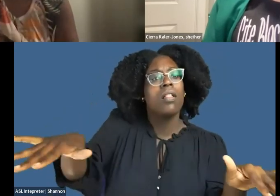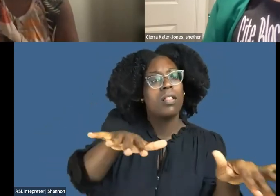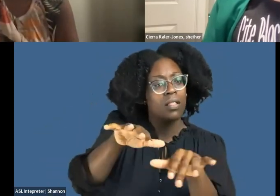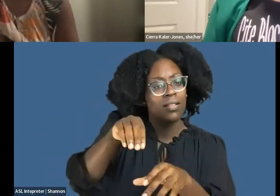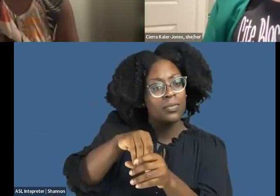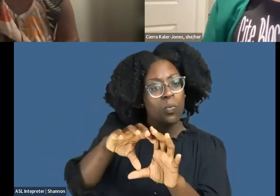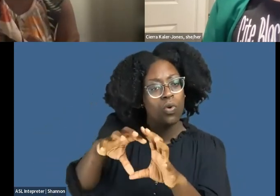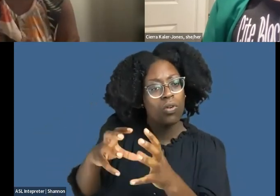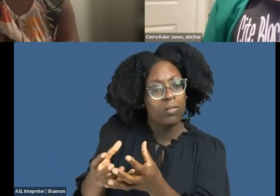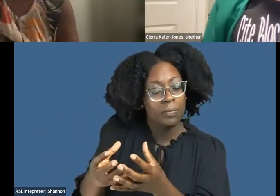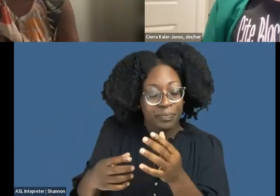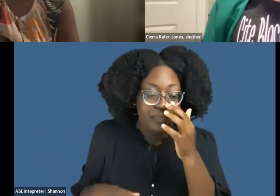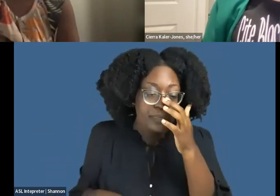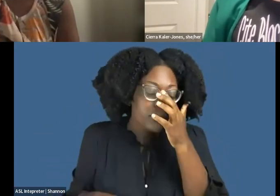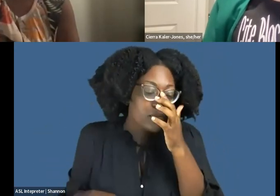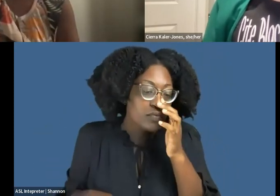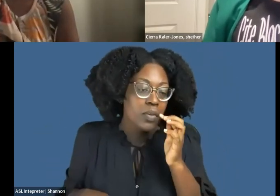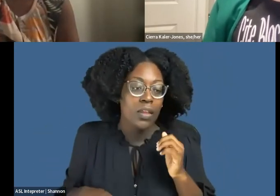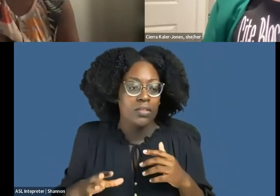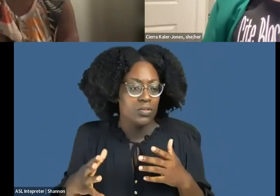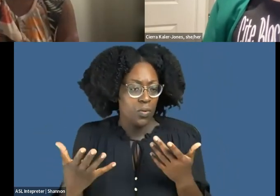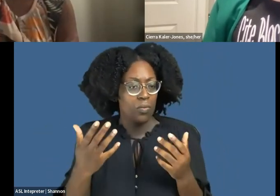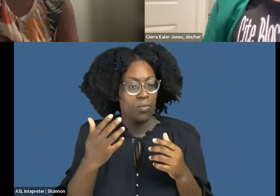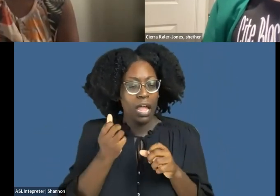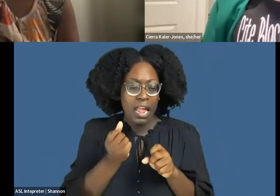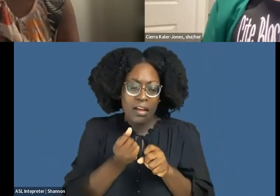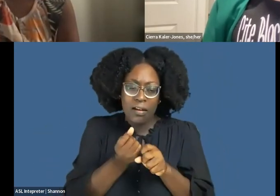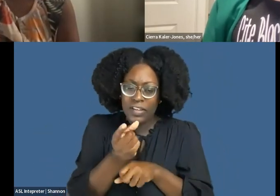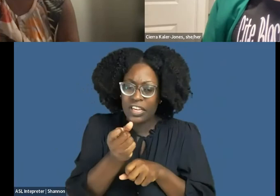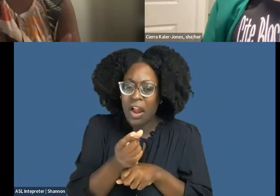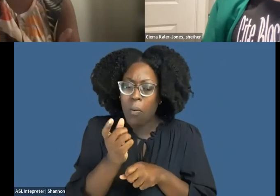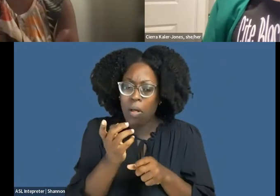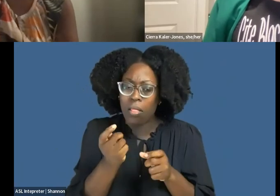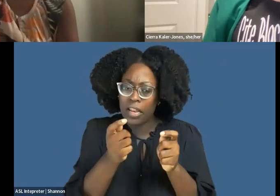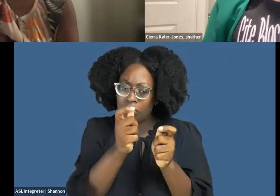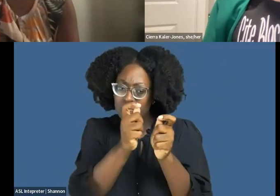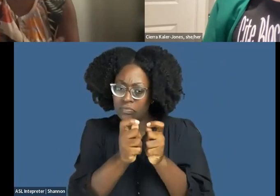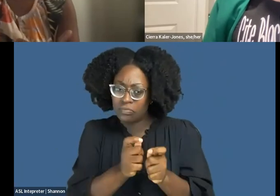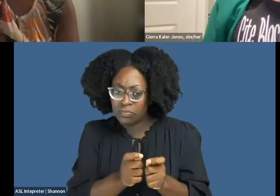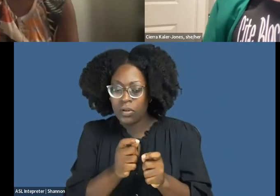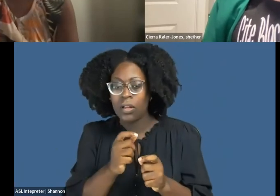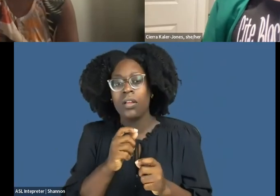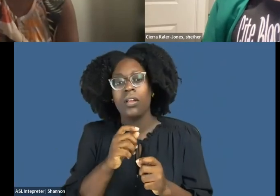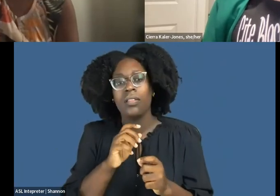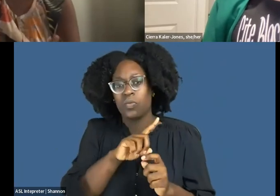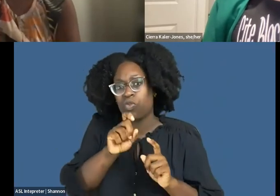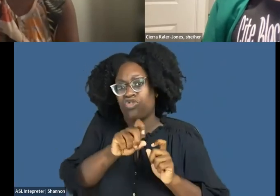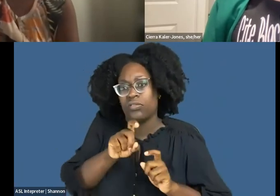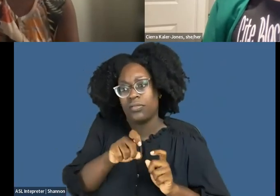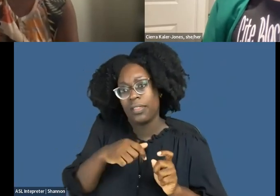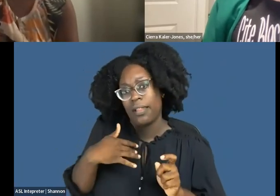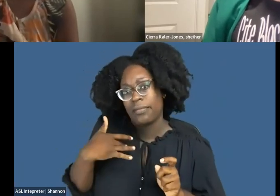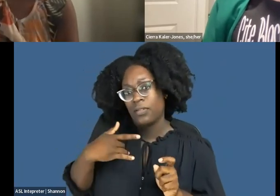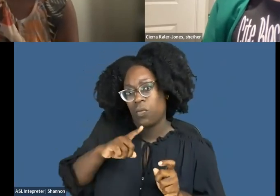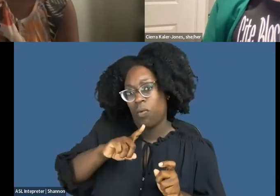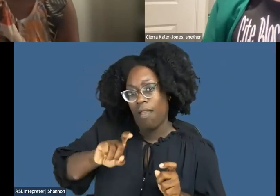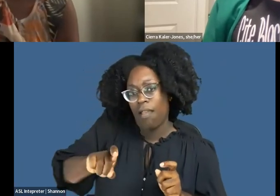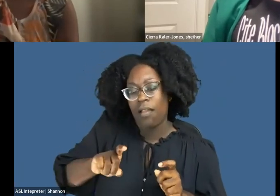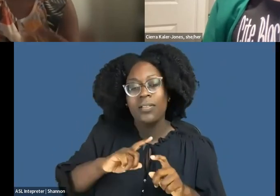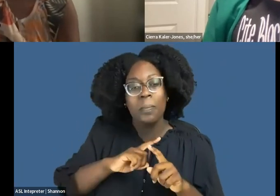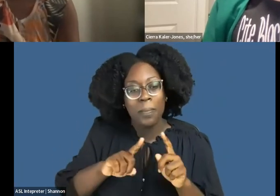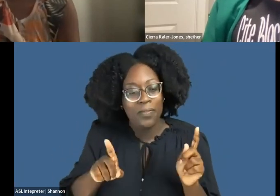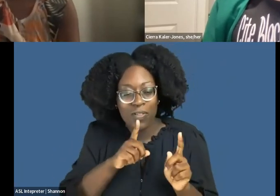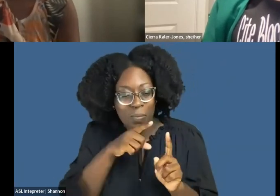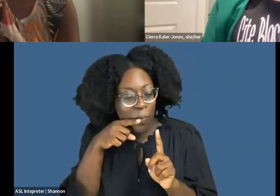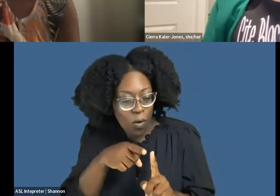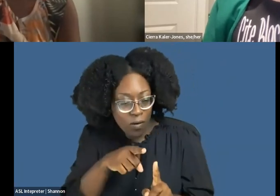little year, but I am interested in them walking away with an ability to see and empathize with the Black